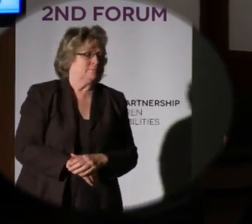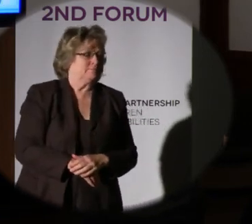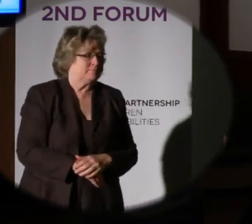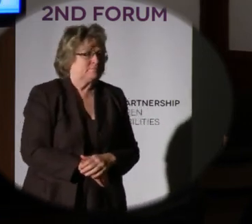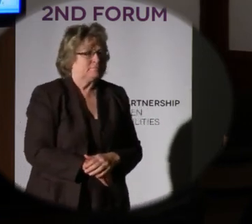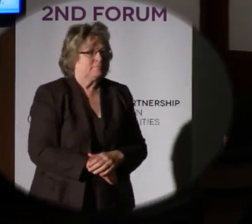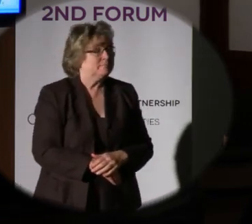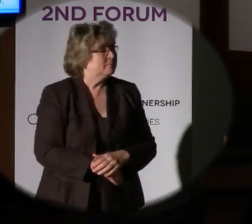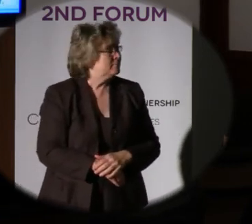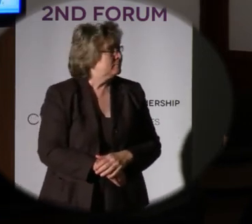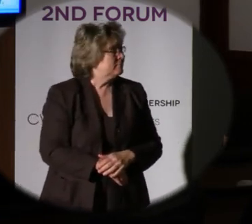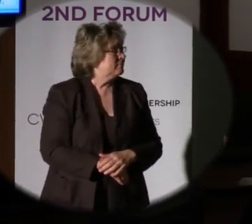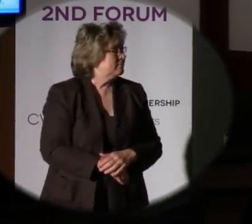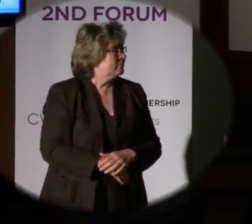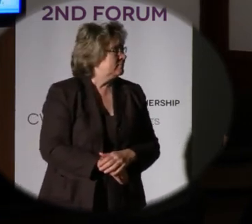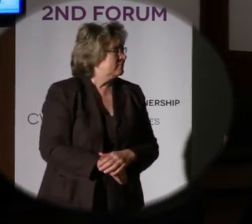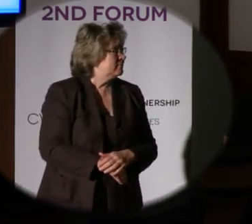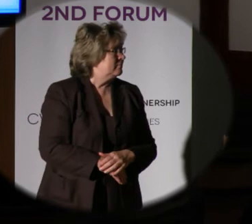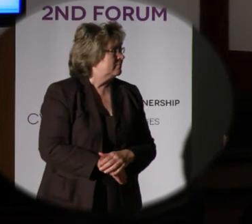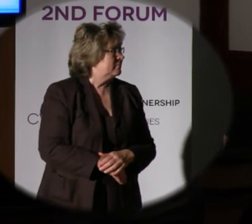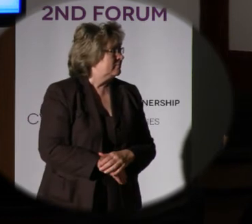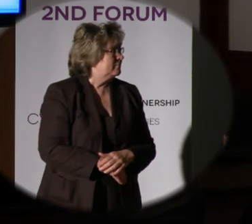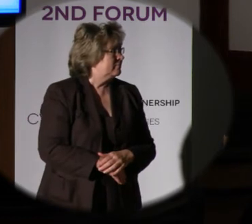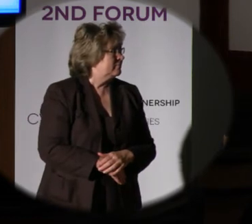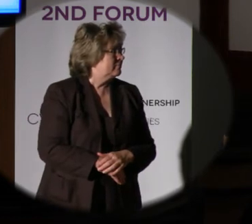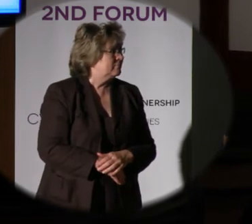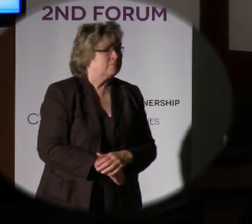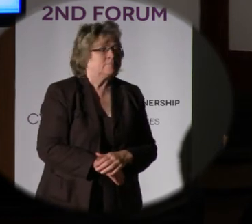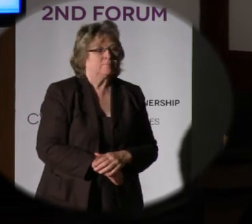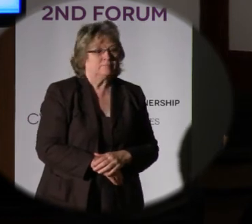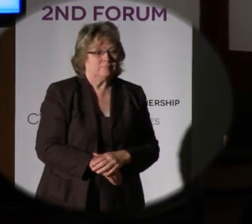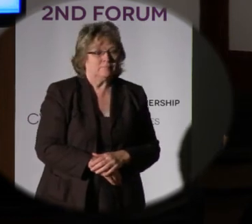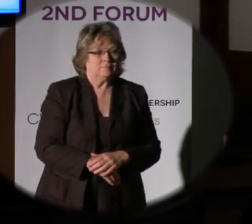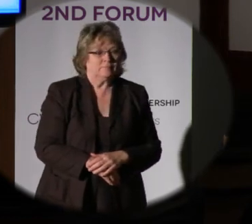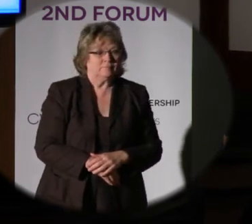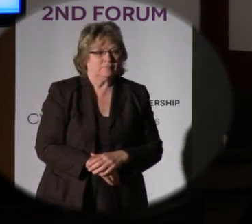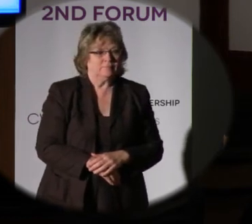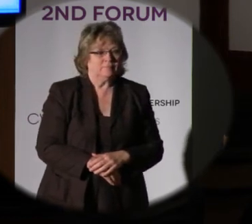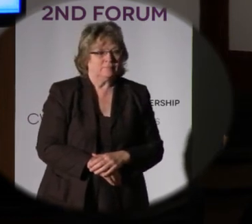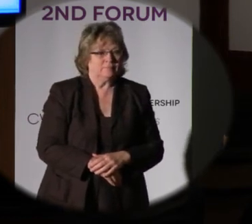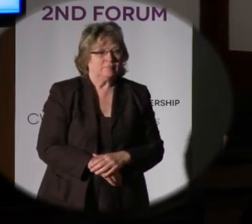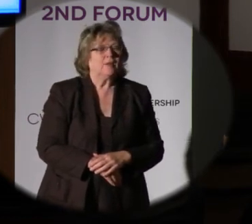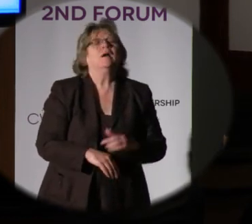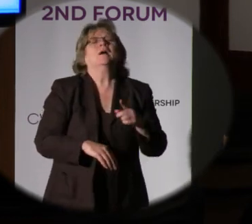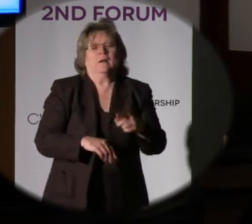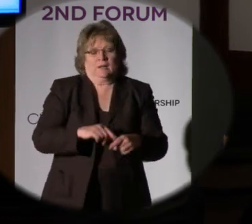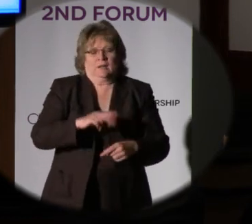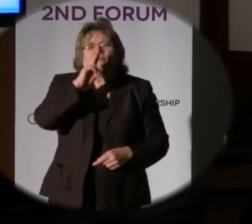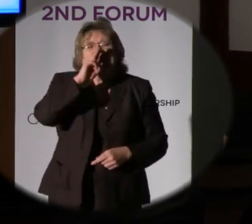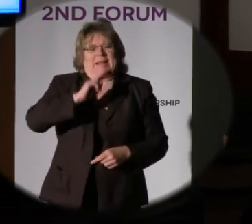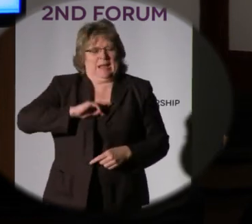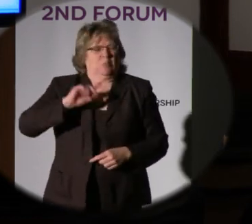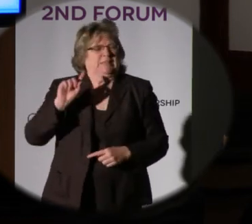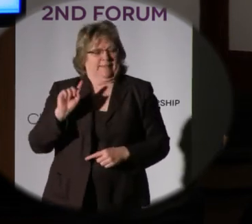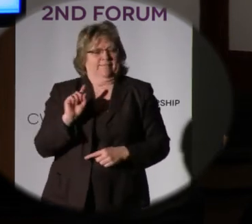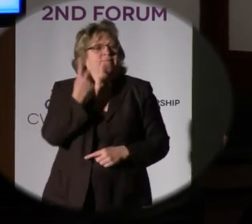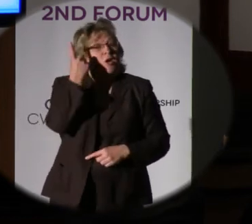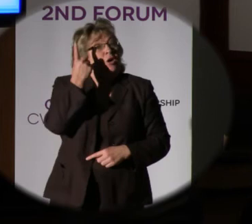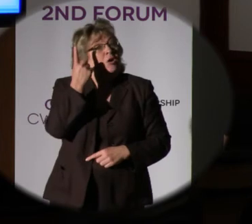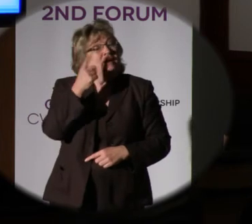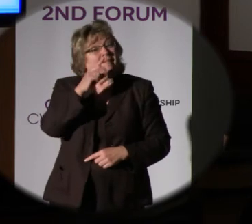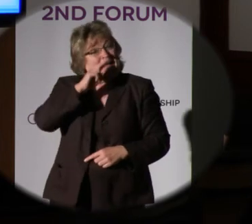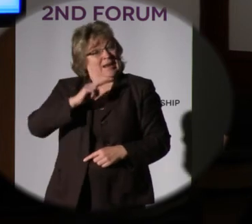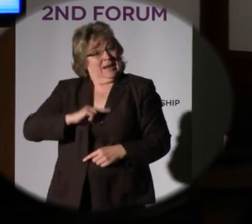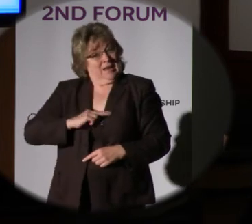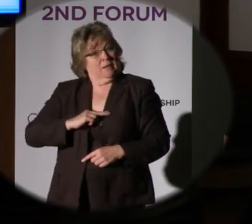Vietnam as one of the first country to ratify Convention on the Rights of the